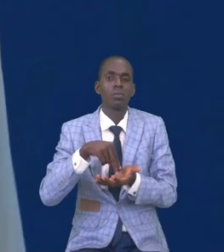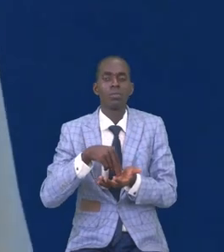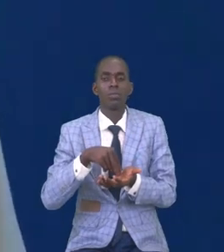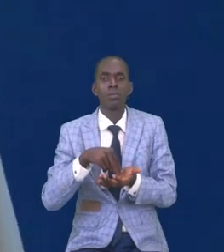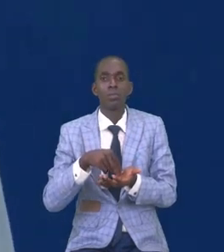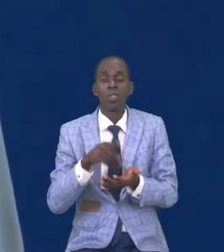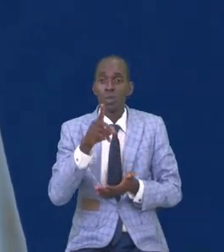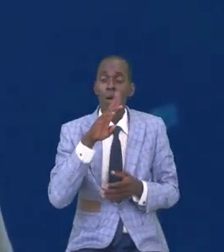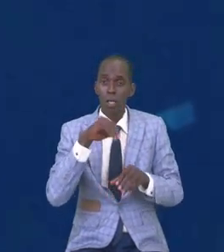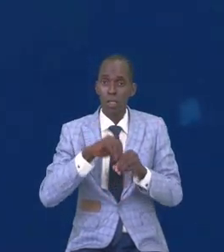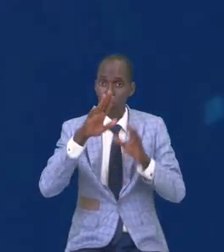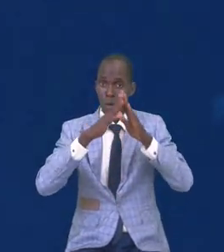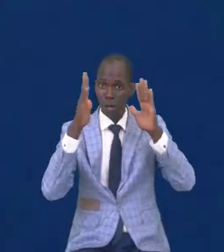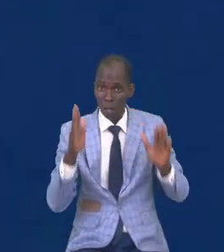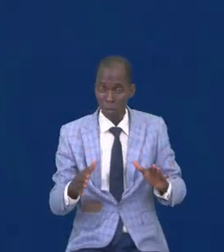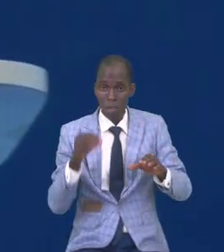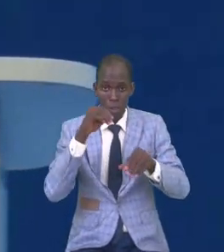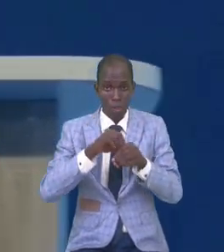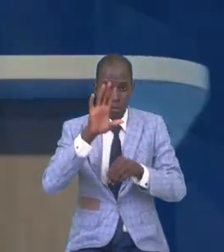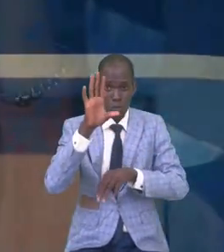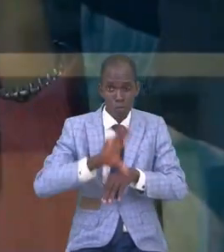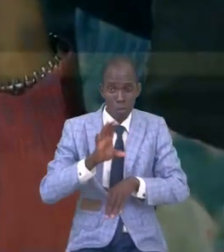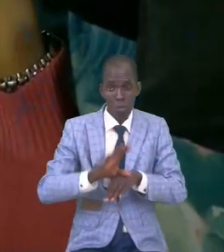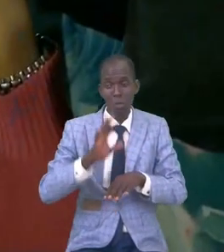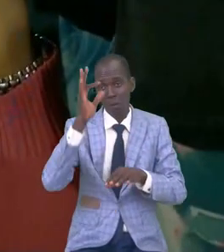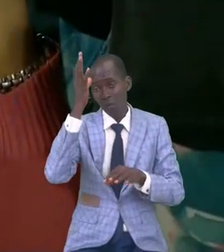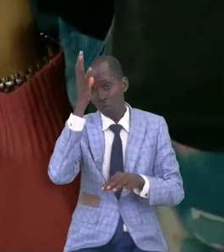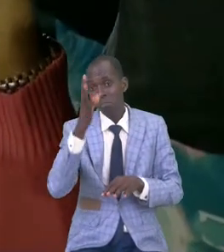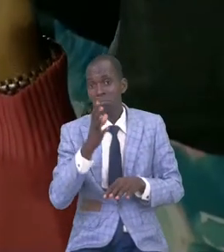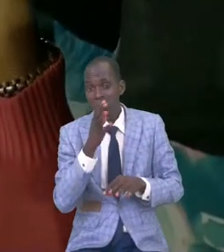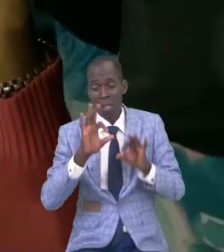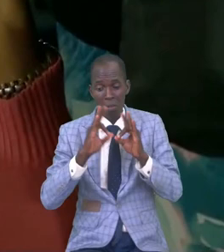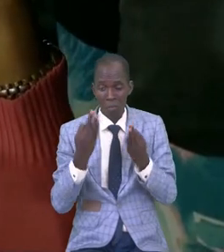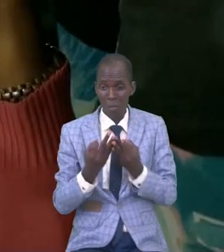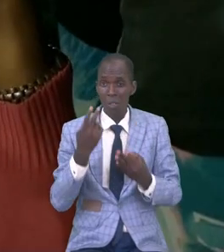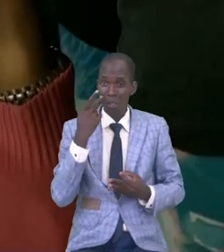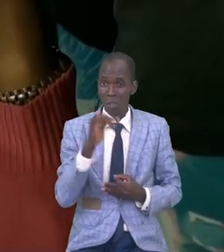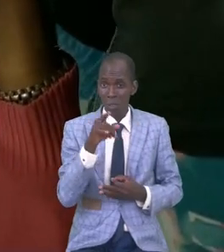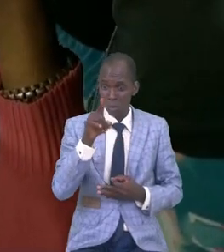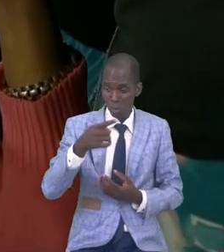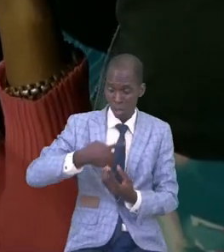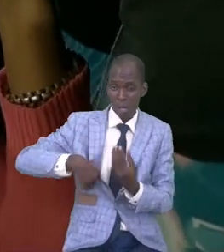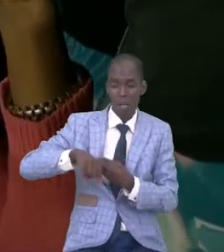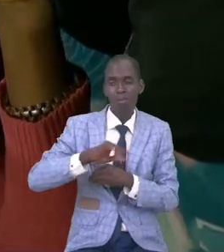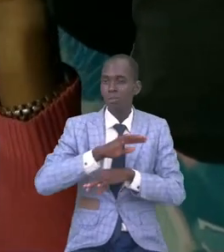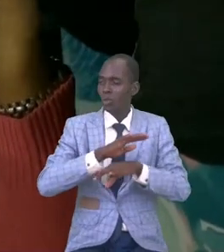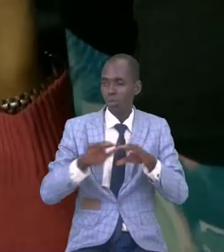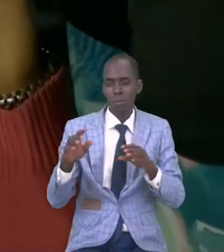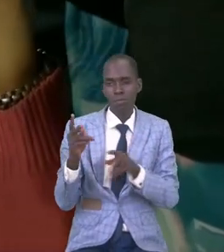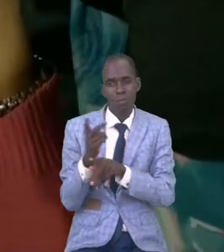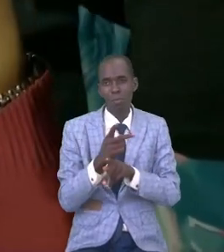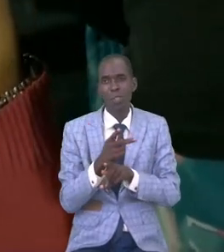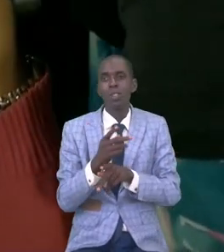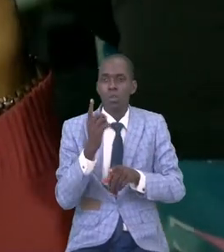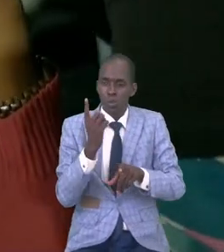without looking around, without thinking, Am I going to accept I'm a sinner in the